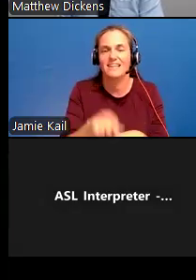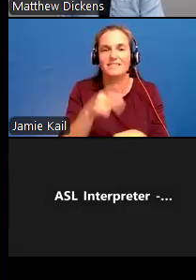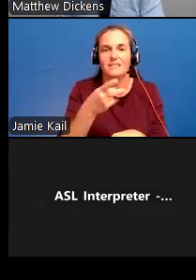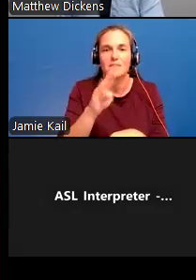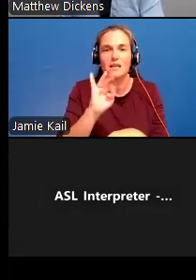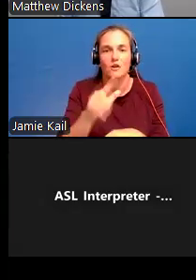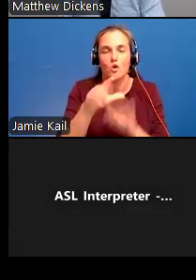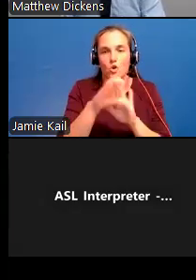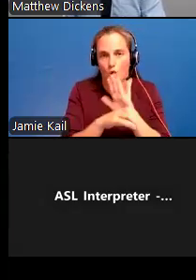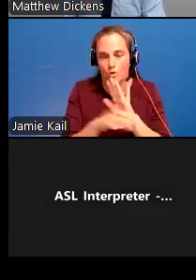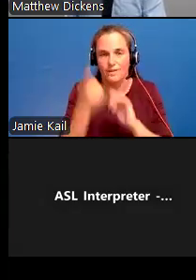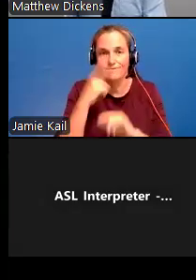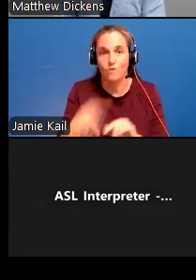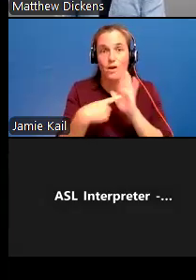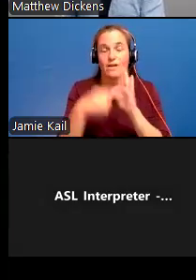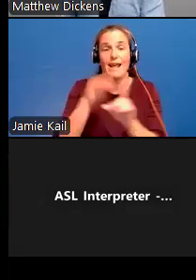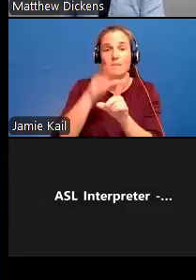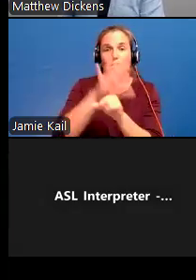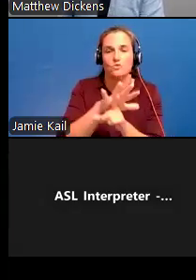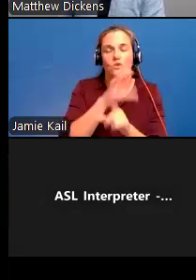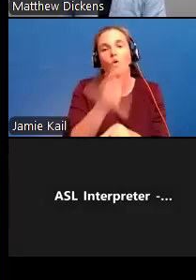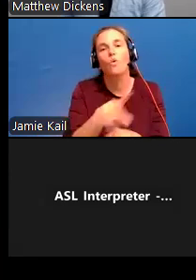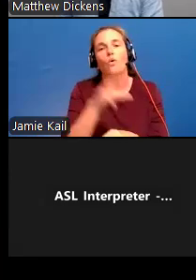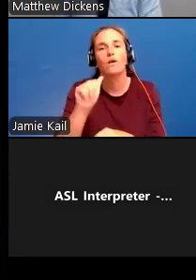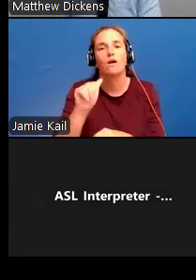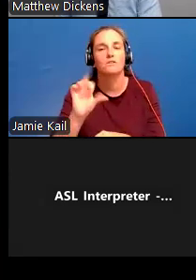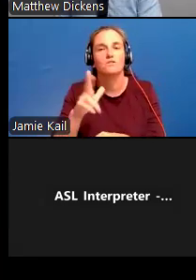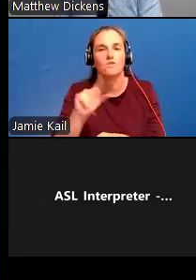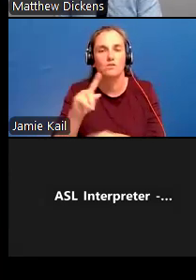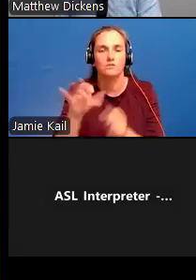or the Texas Penal Code for assaultive offenses.